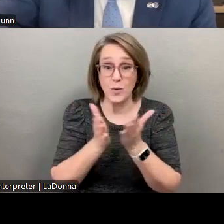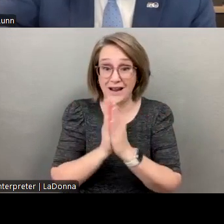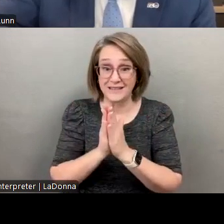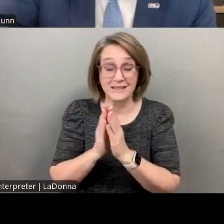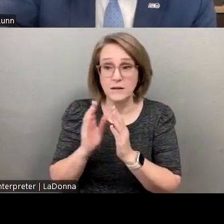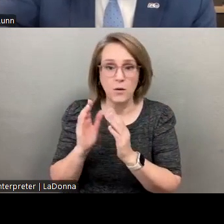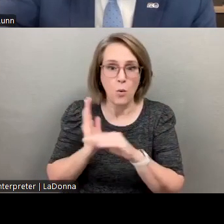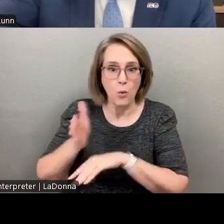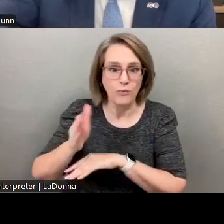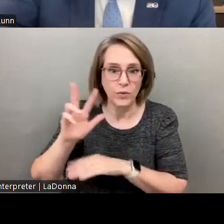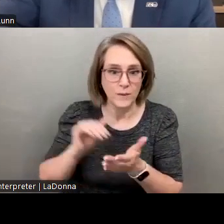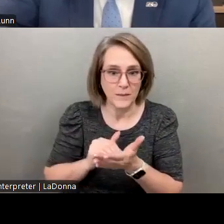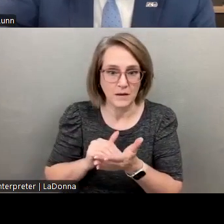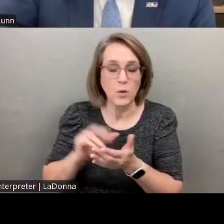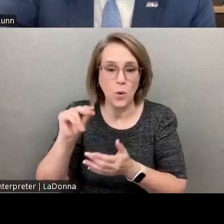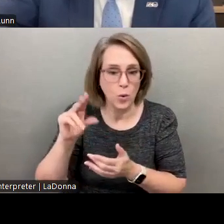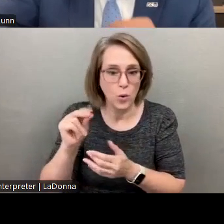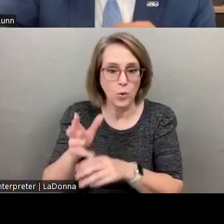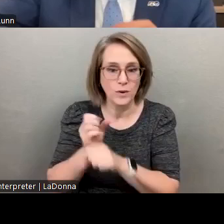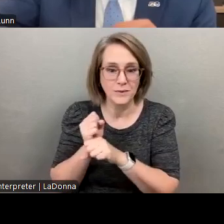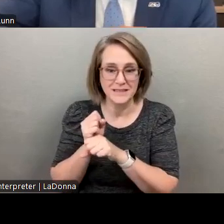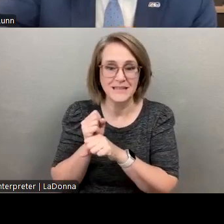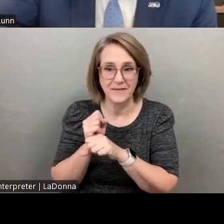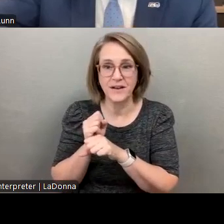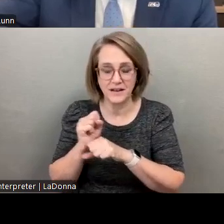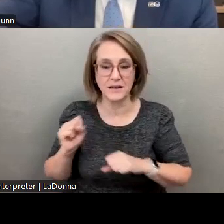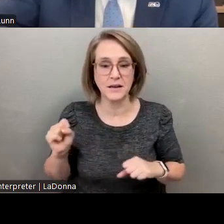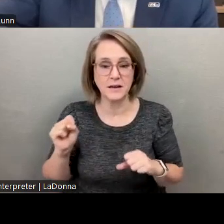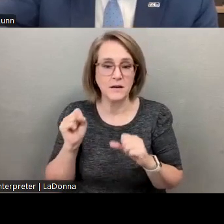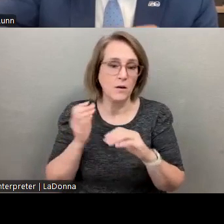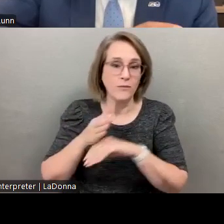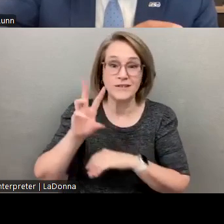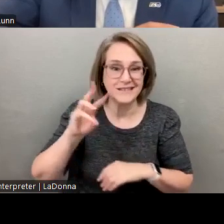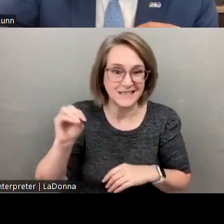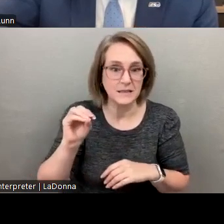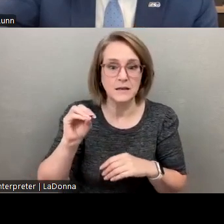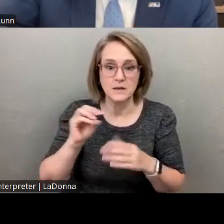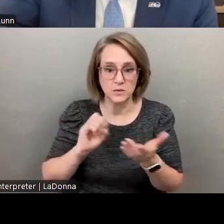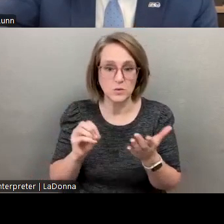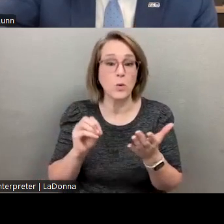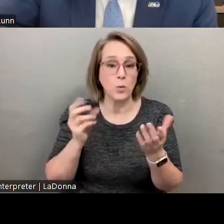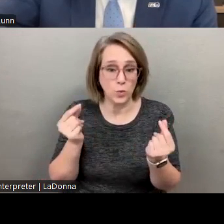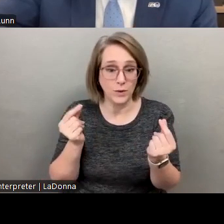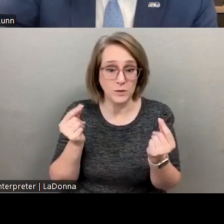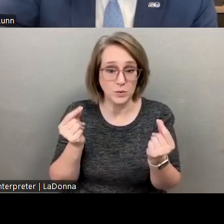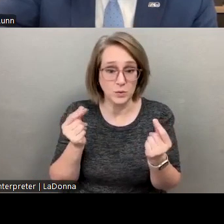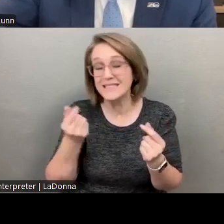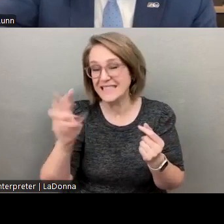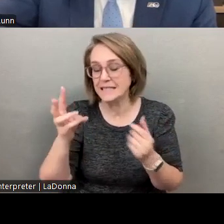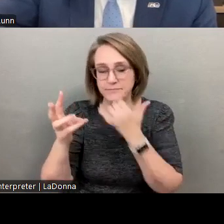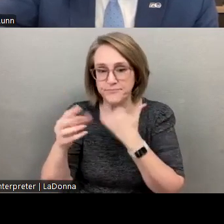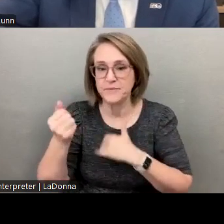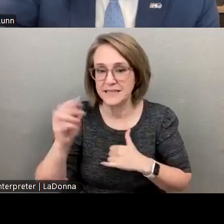we were allocated by the state legislature. And I'm proud to say that 63% of all those funds over all the years have gone